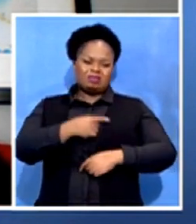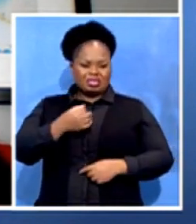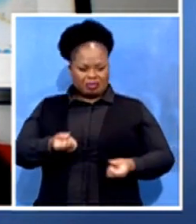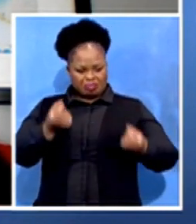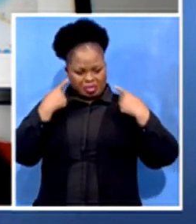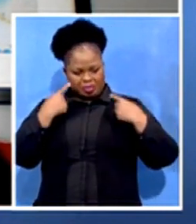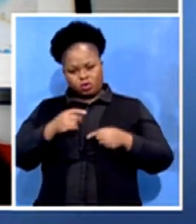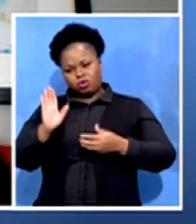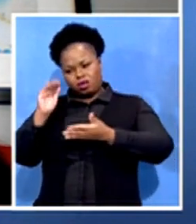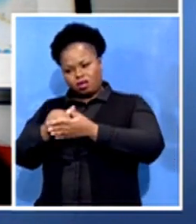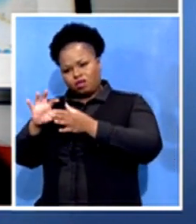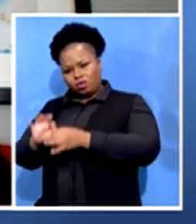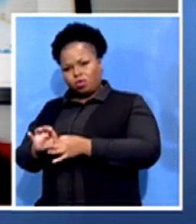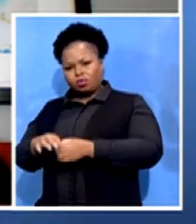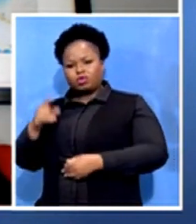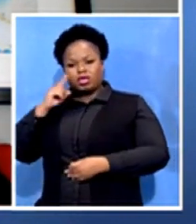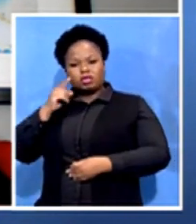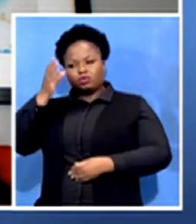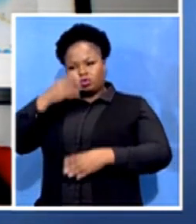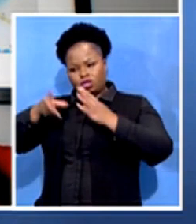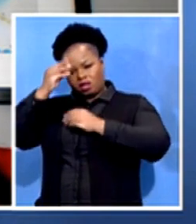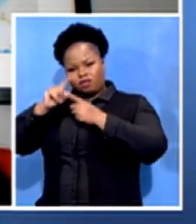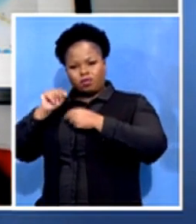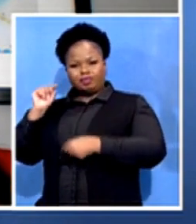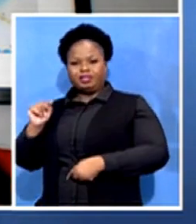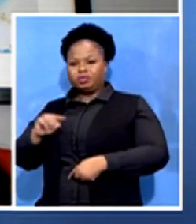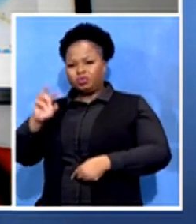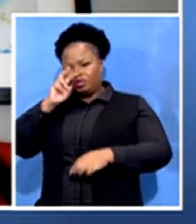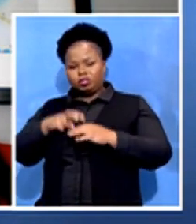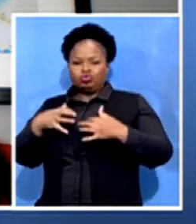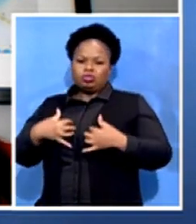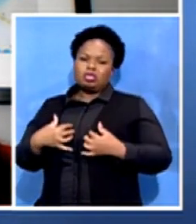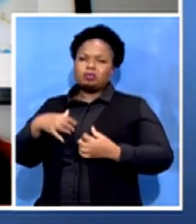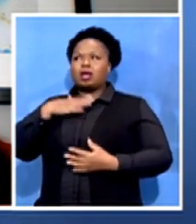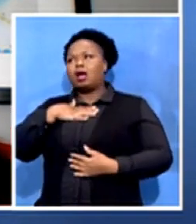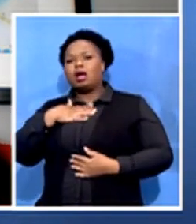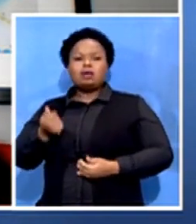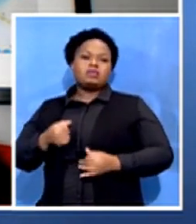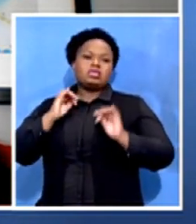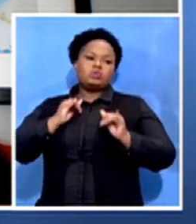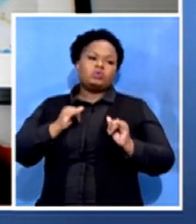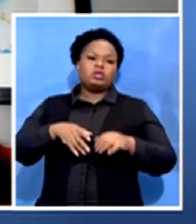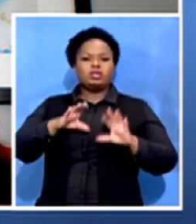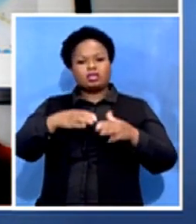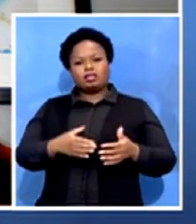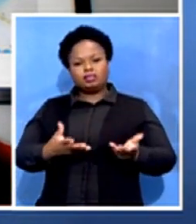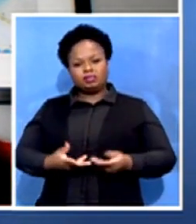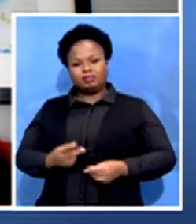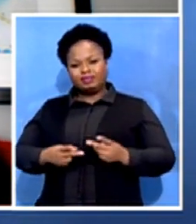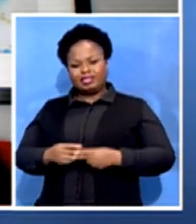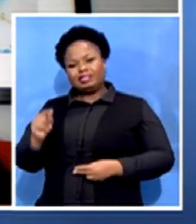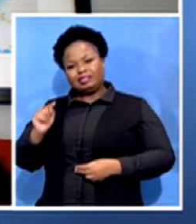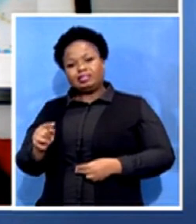and learn from it without the stress of, oh my word, I didn't do good enough in class today. So this platform isn't to take